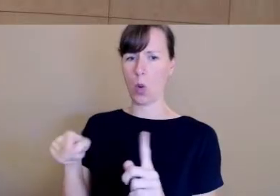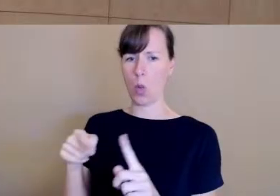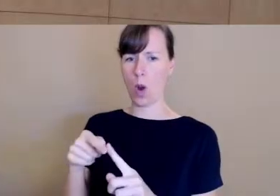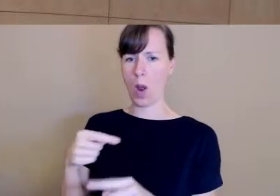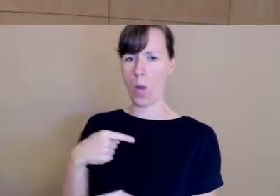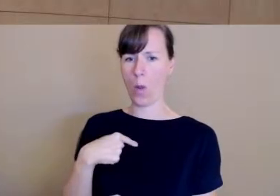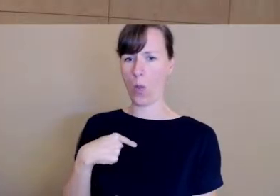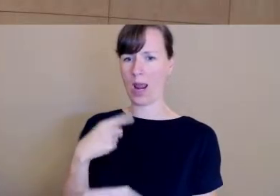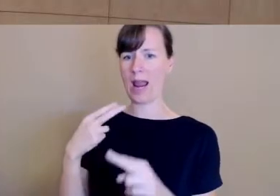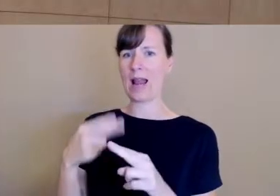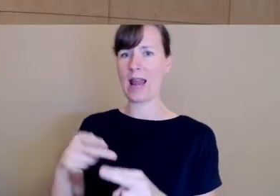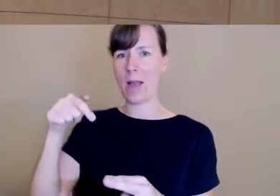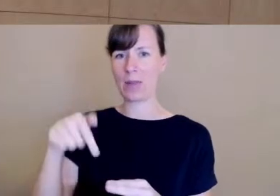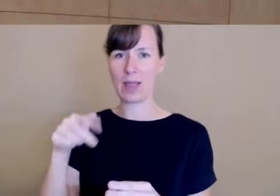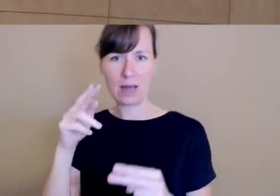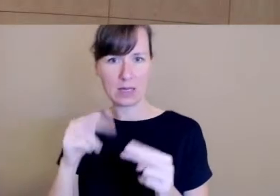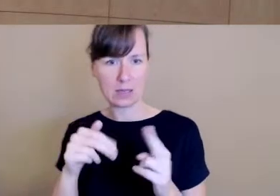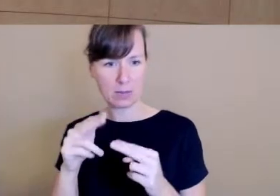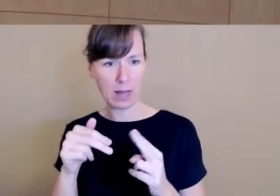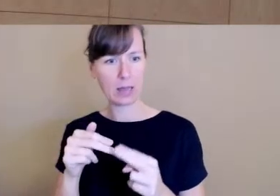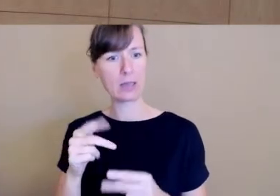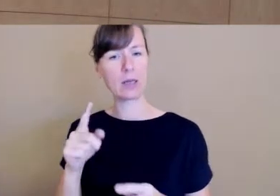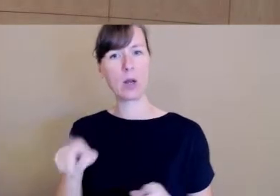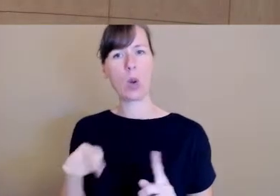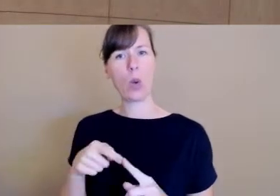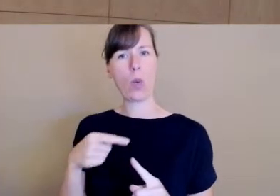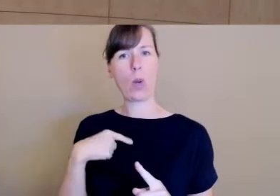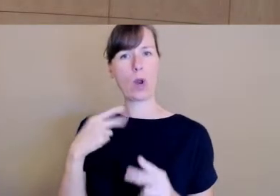building. When we're naming things,